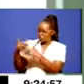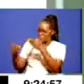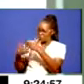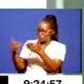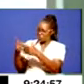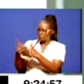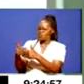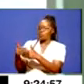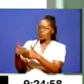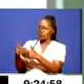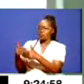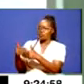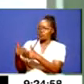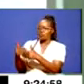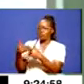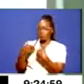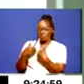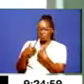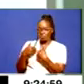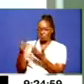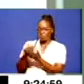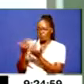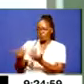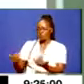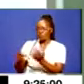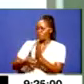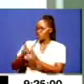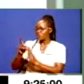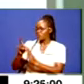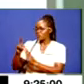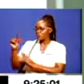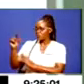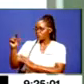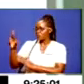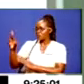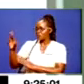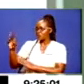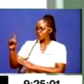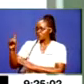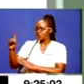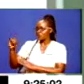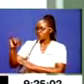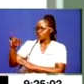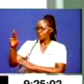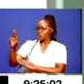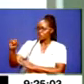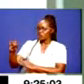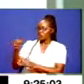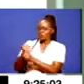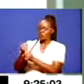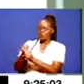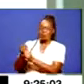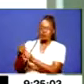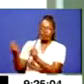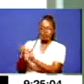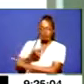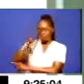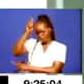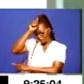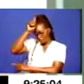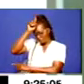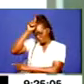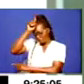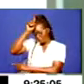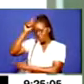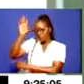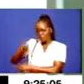And so when you look at some of the equipments that are developed by Gradient, they can be able to work in very deep rural areas, because in Gradient